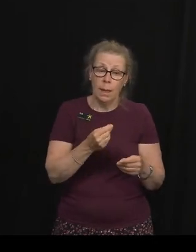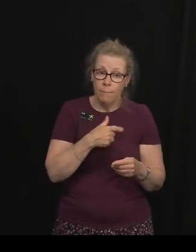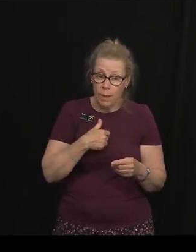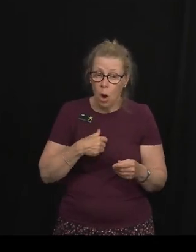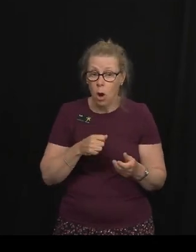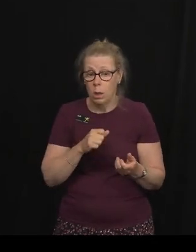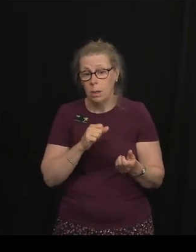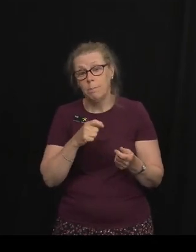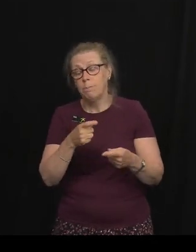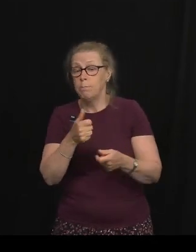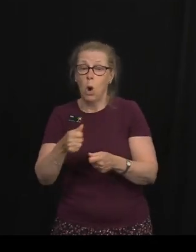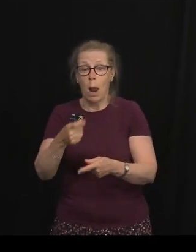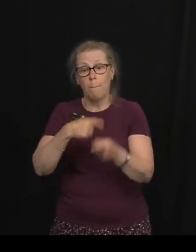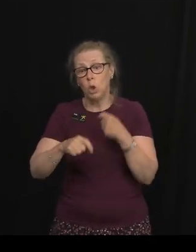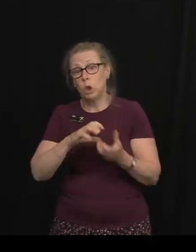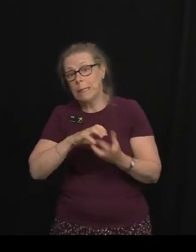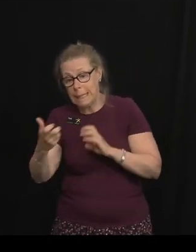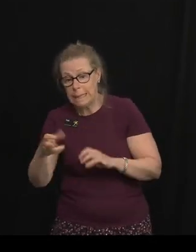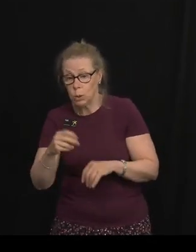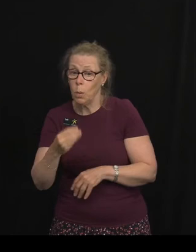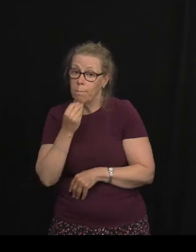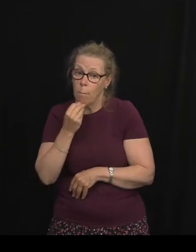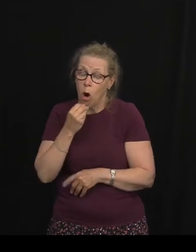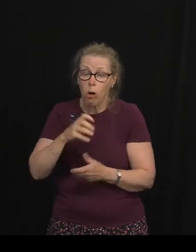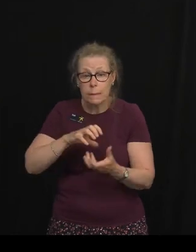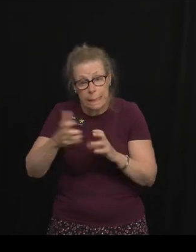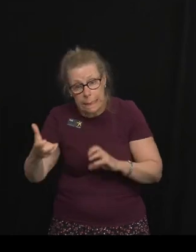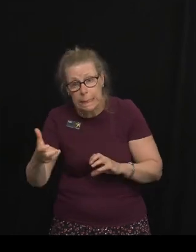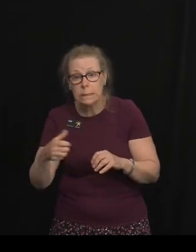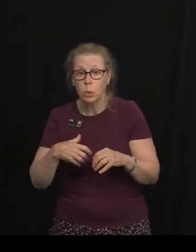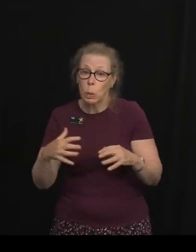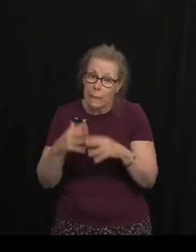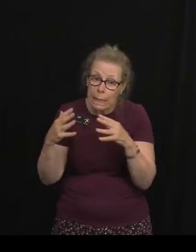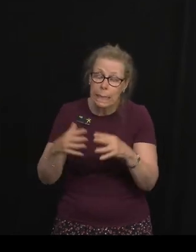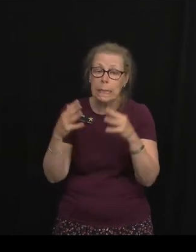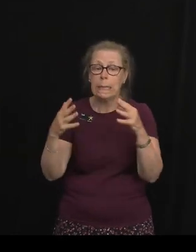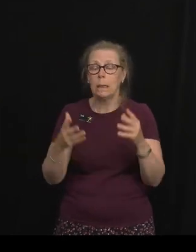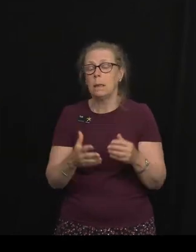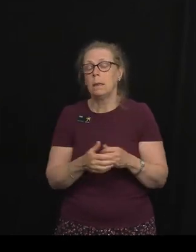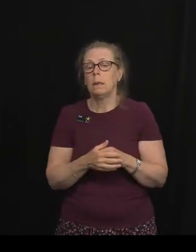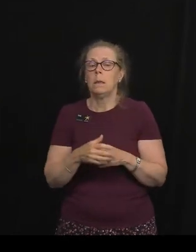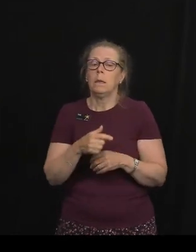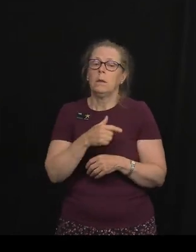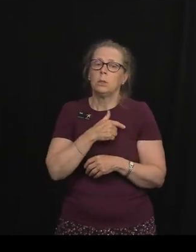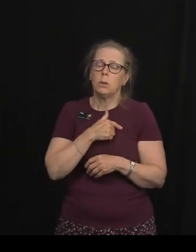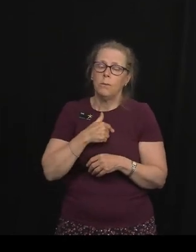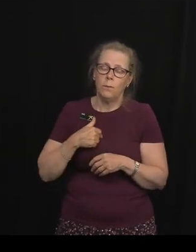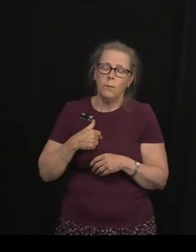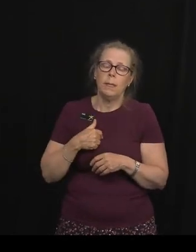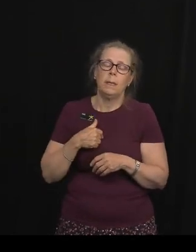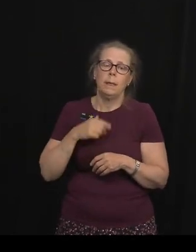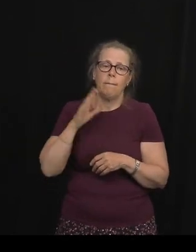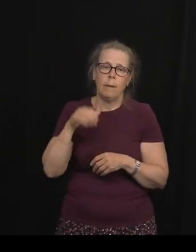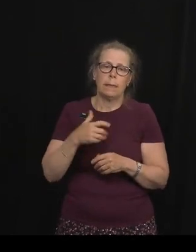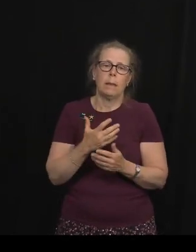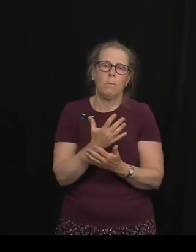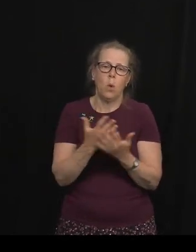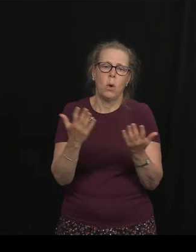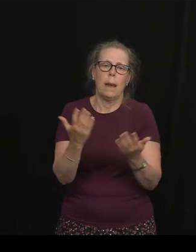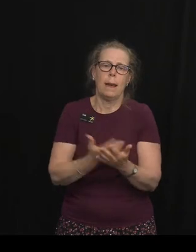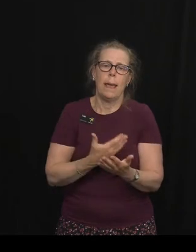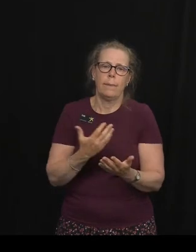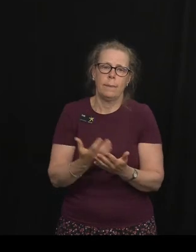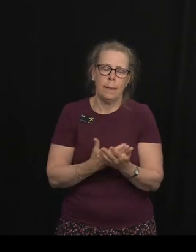we do also need to talk about. But the World Bank did a study recently that showed many countries now it's going to take